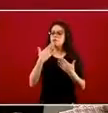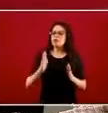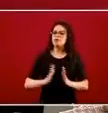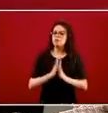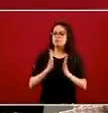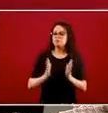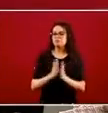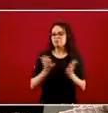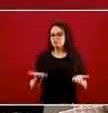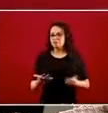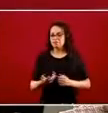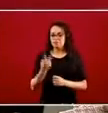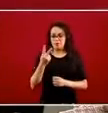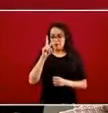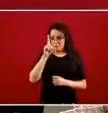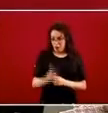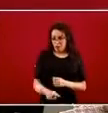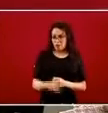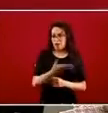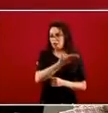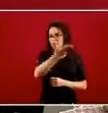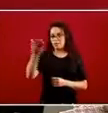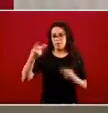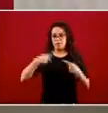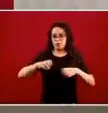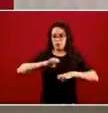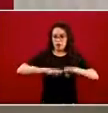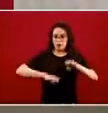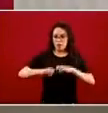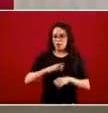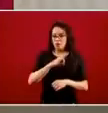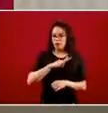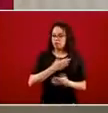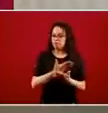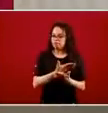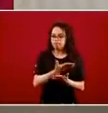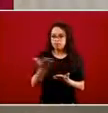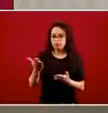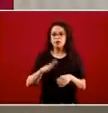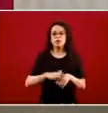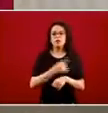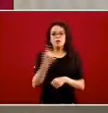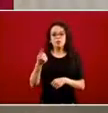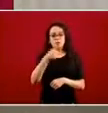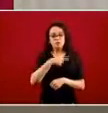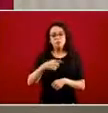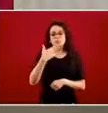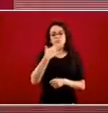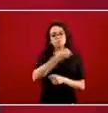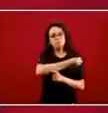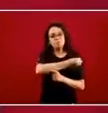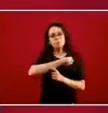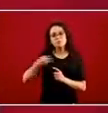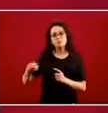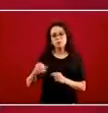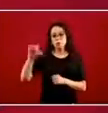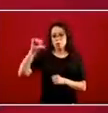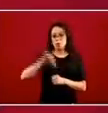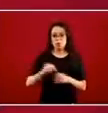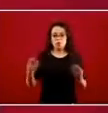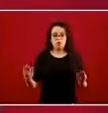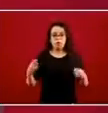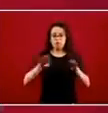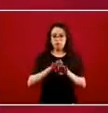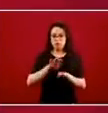had a very good response. And I would like to say congratulations to all of the entrepreneurs